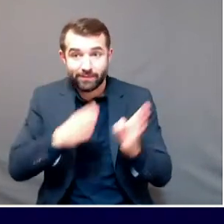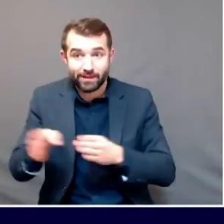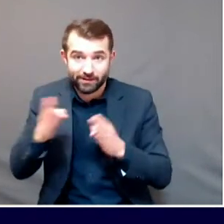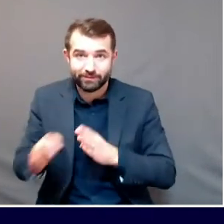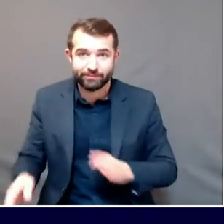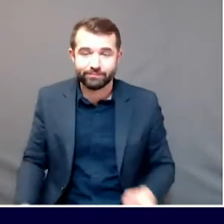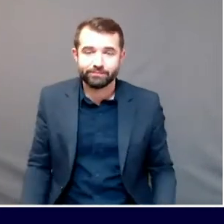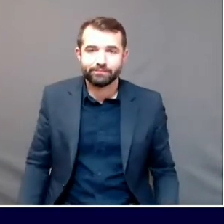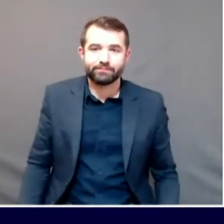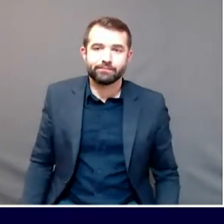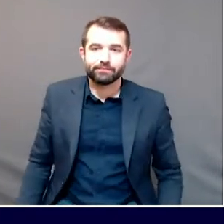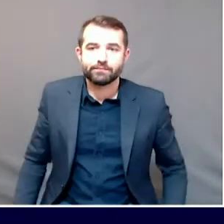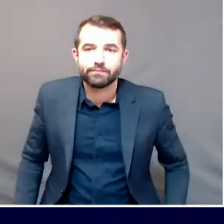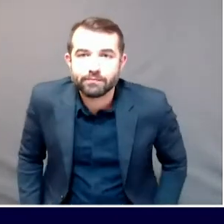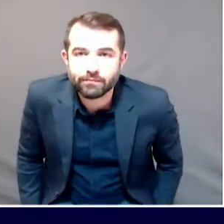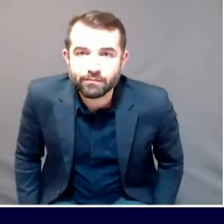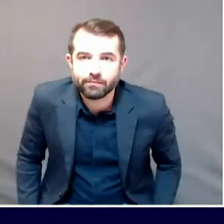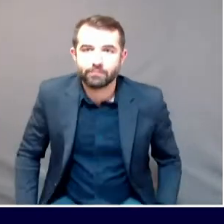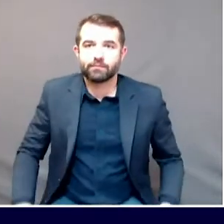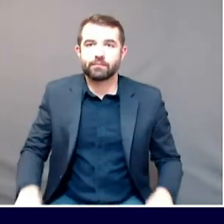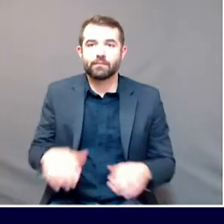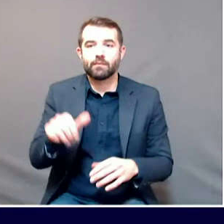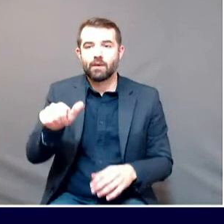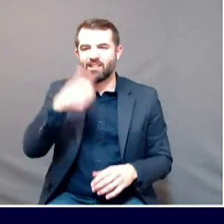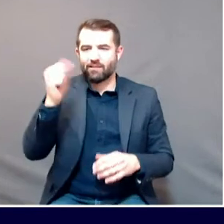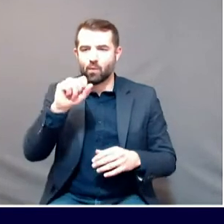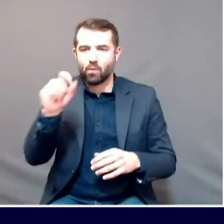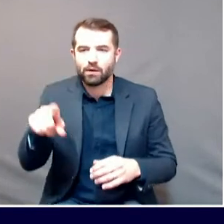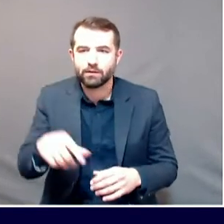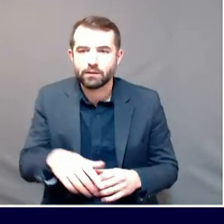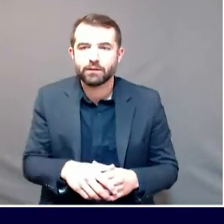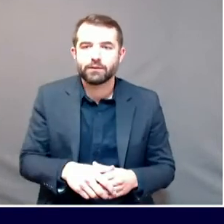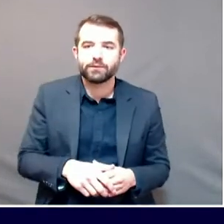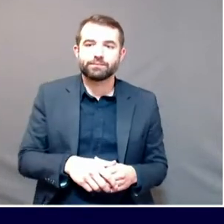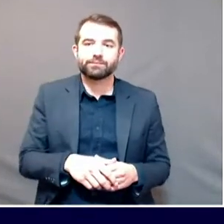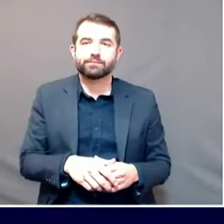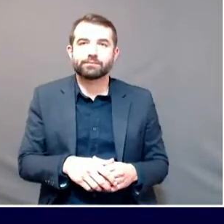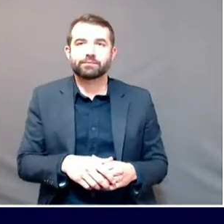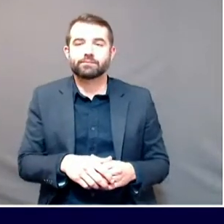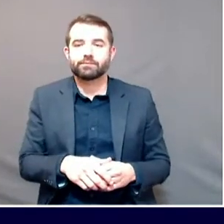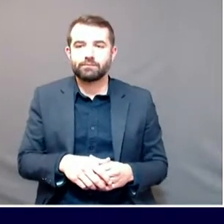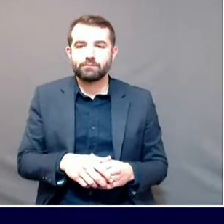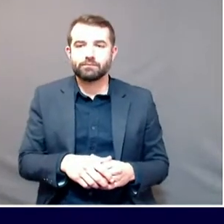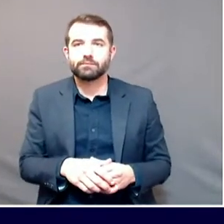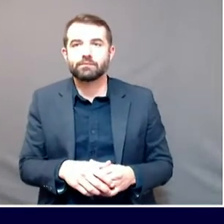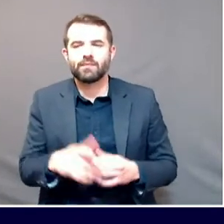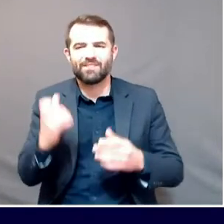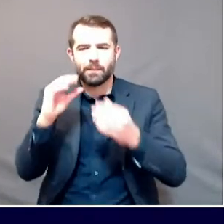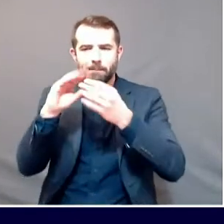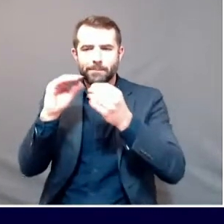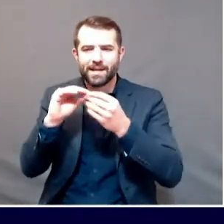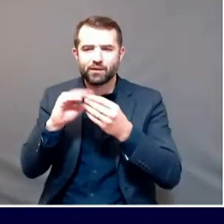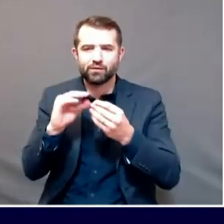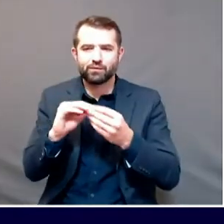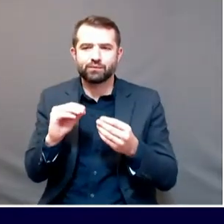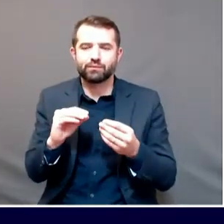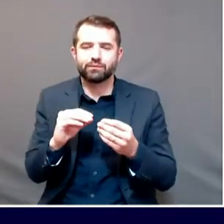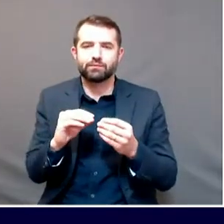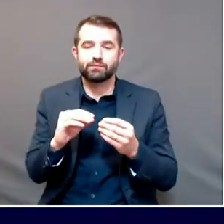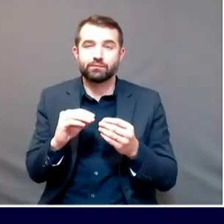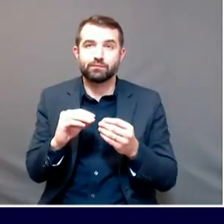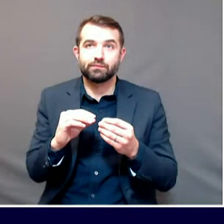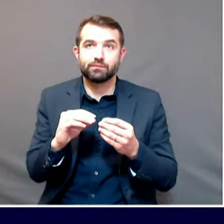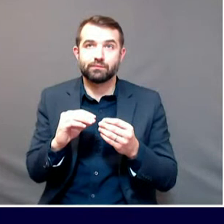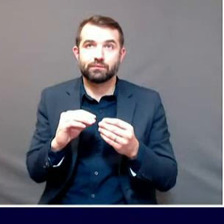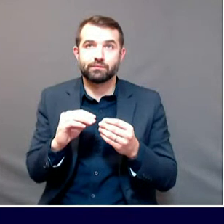My other question is real quick. You noted that the next vaccines are supposed to come in early